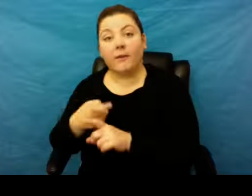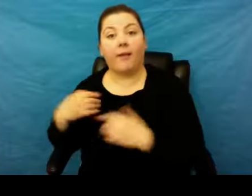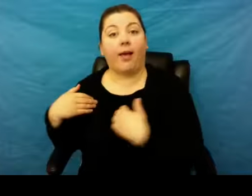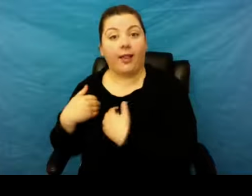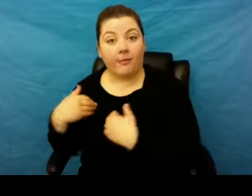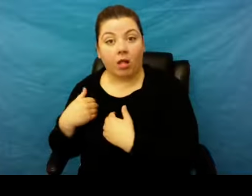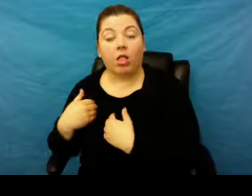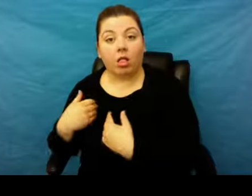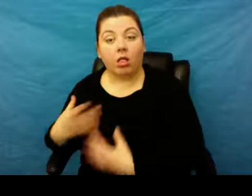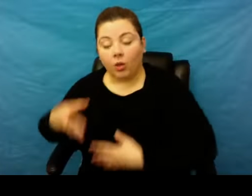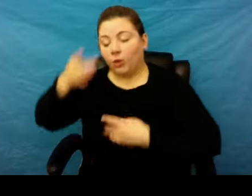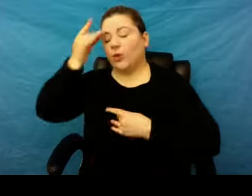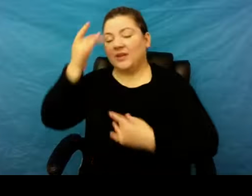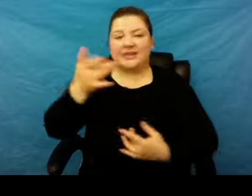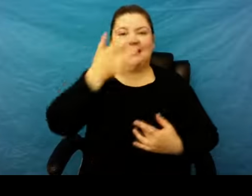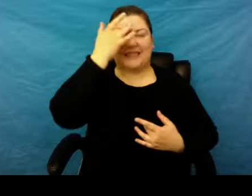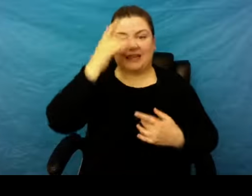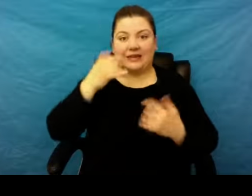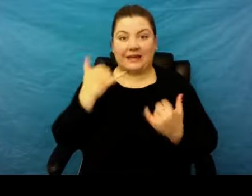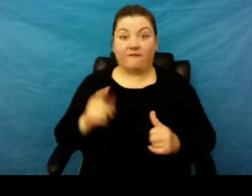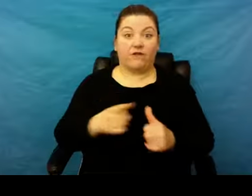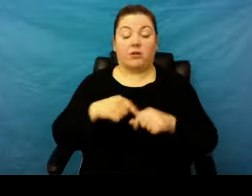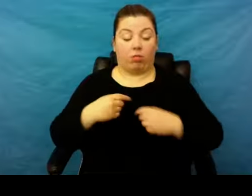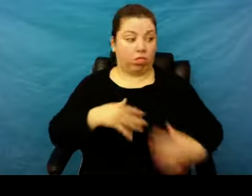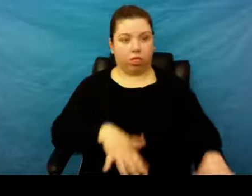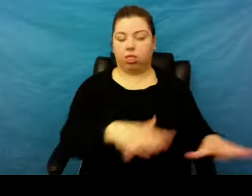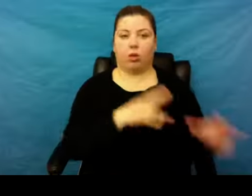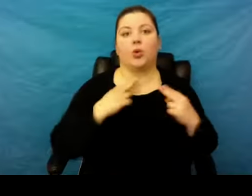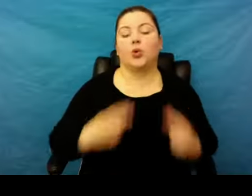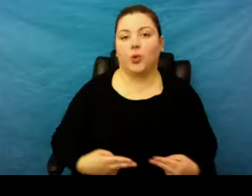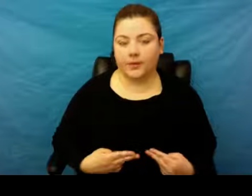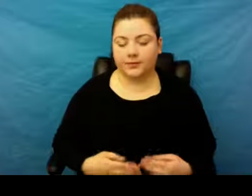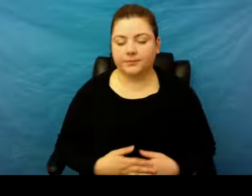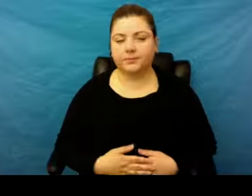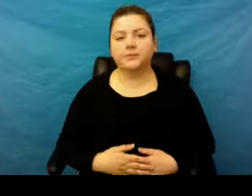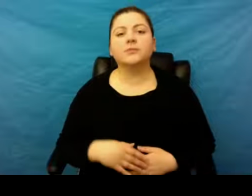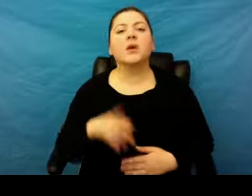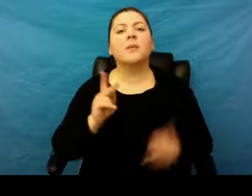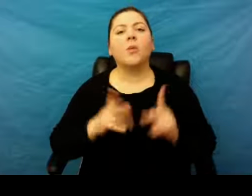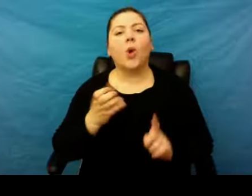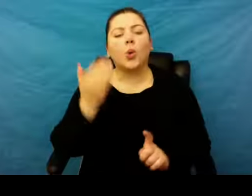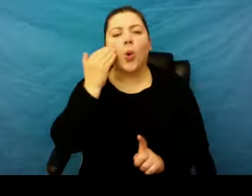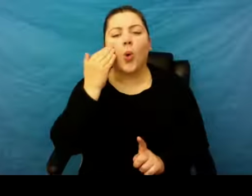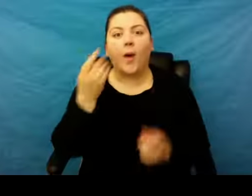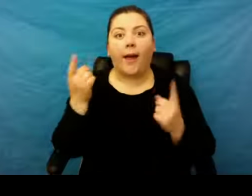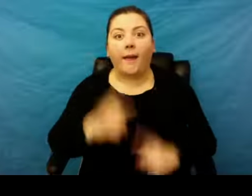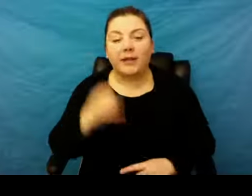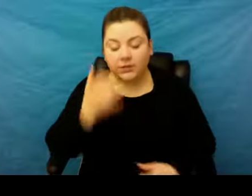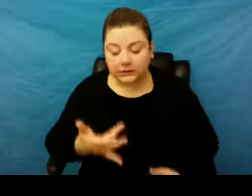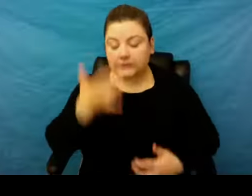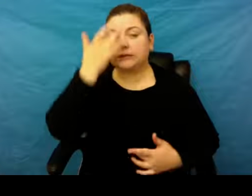disease look like? And so what commonly people have is they have fever, and they have